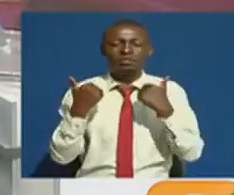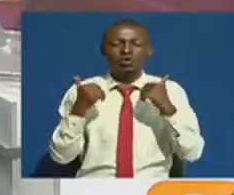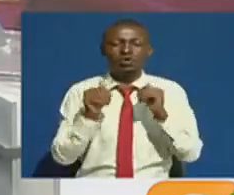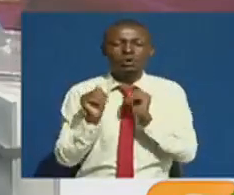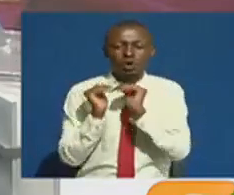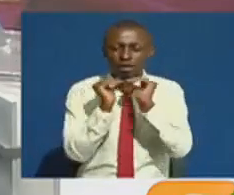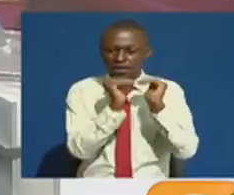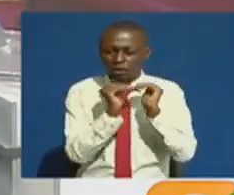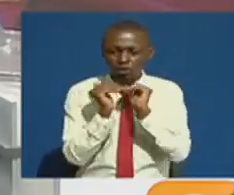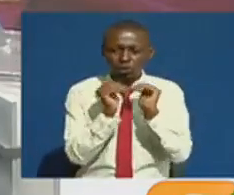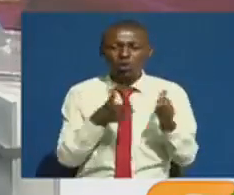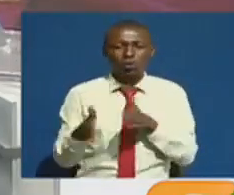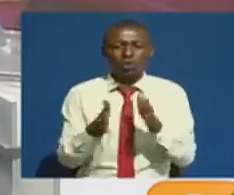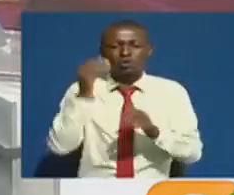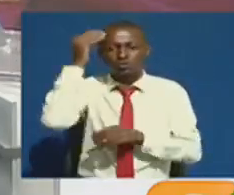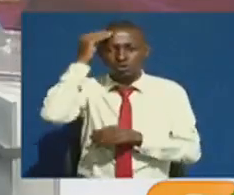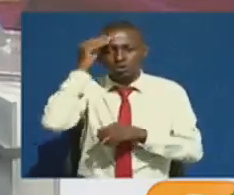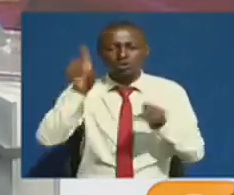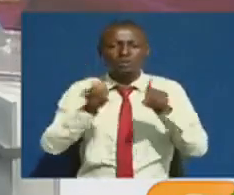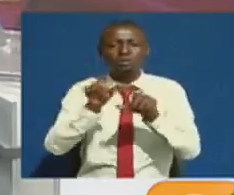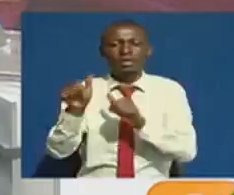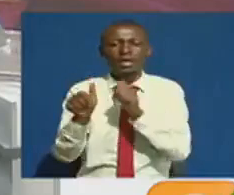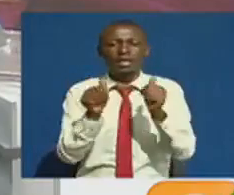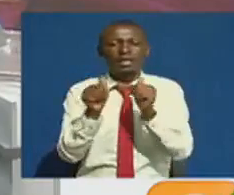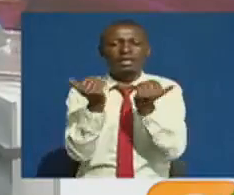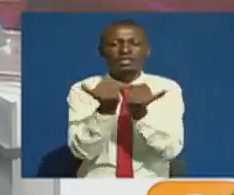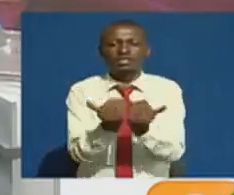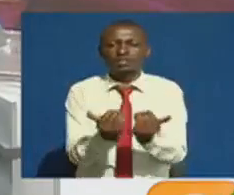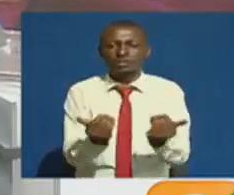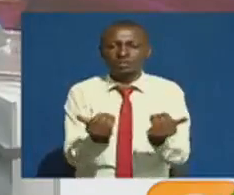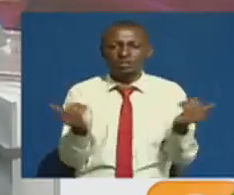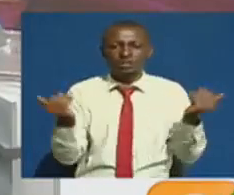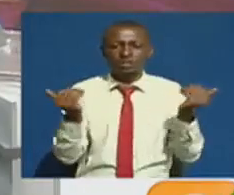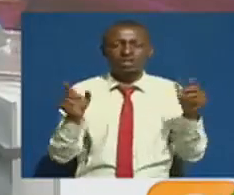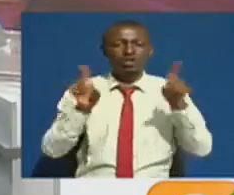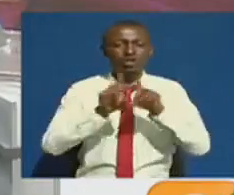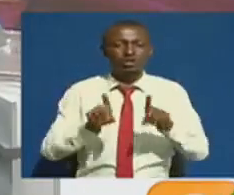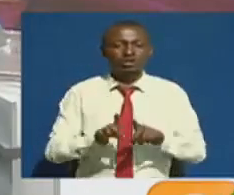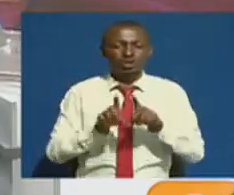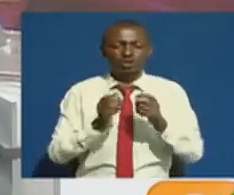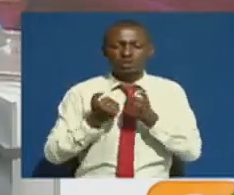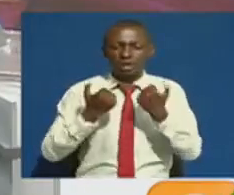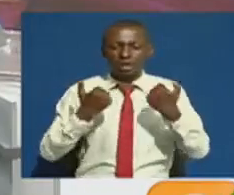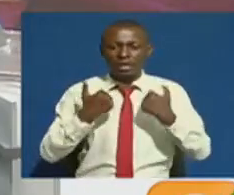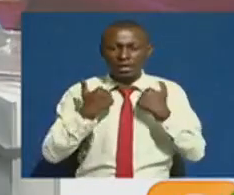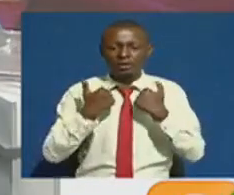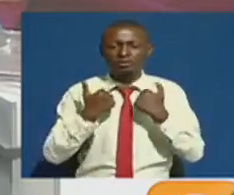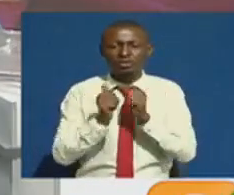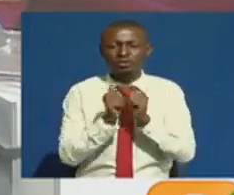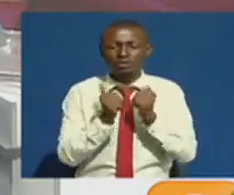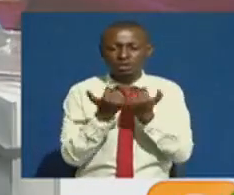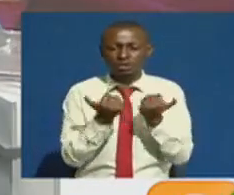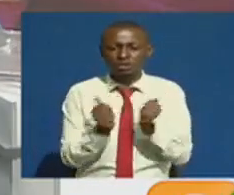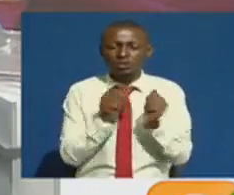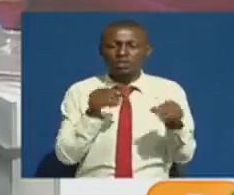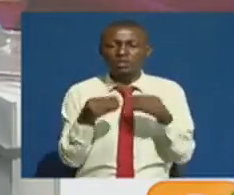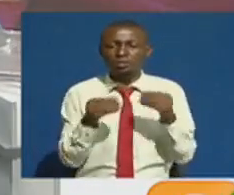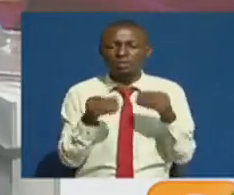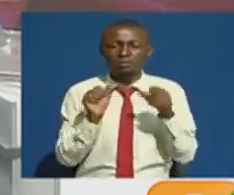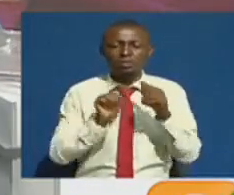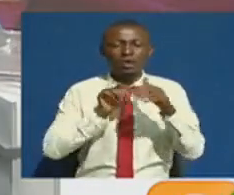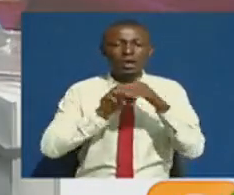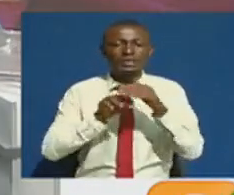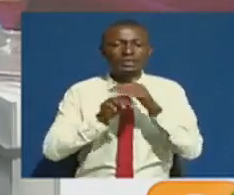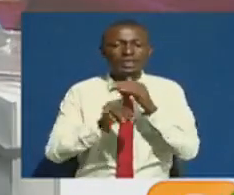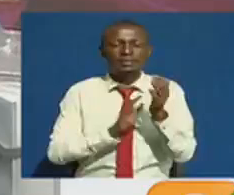at education as the rest of the children. The calls come as challenges continue to plague children able differently in accessing education at the basic